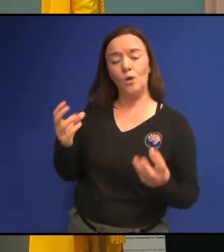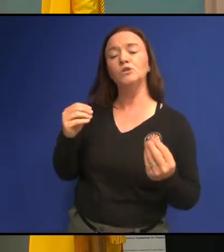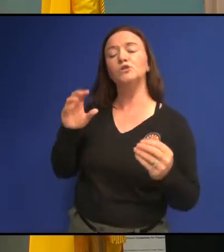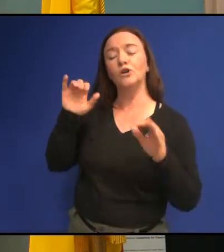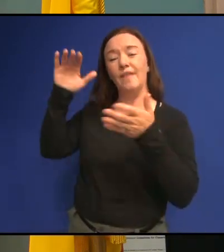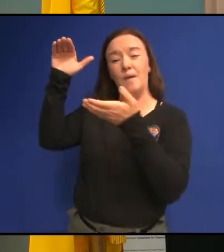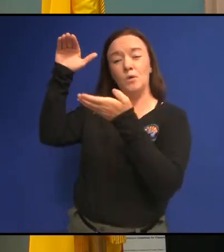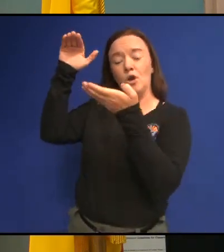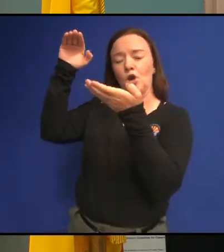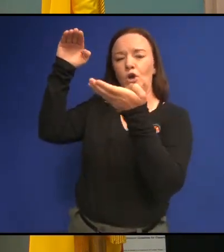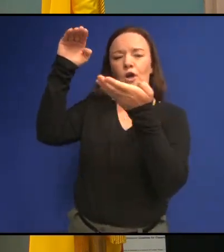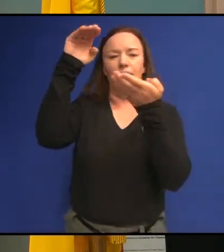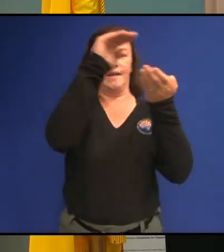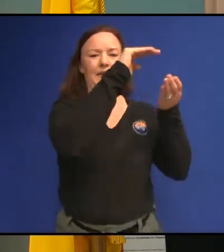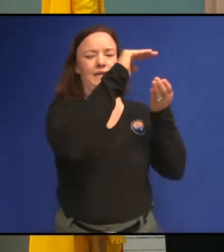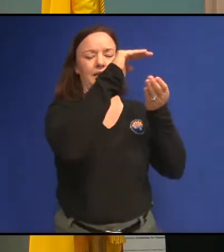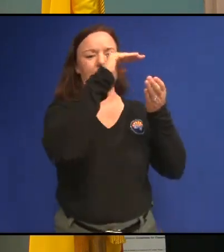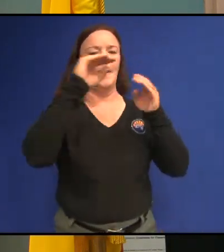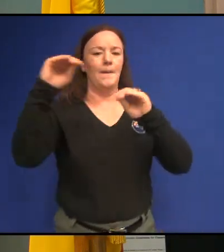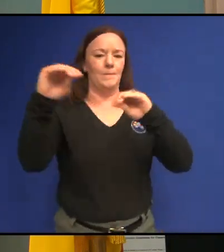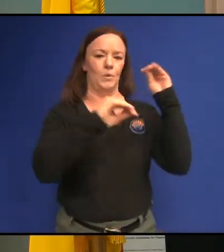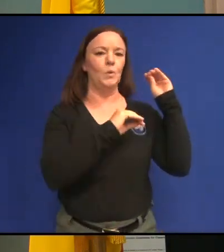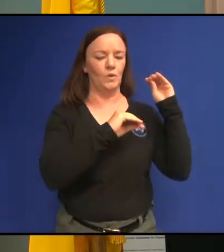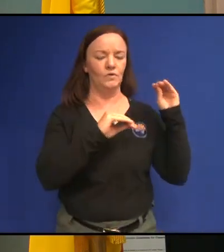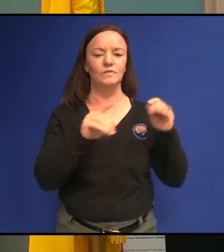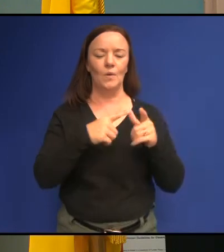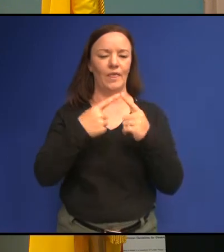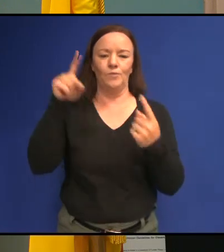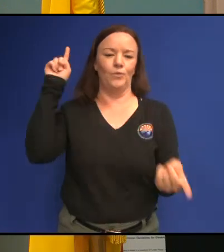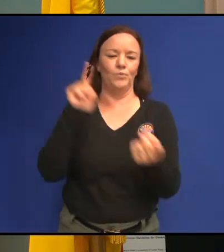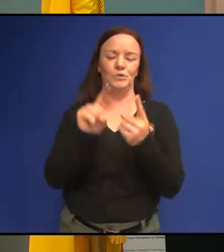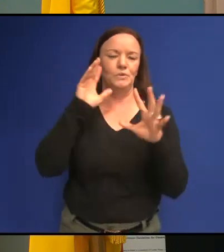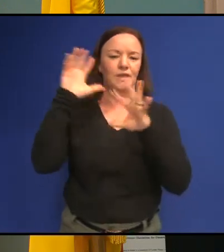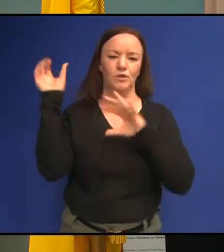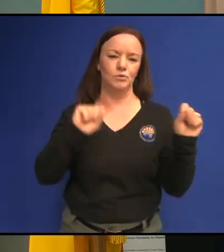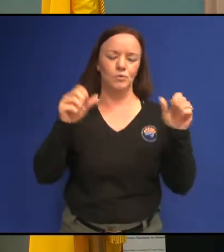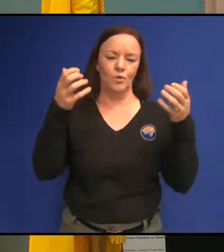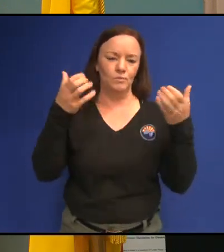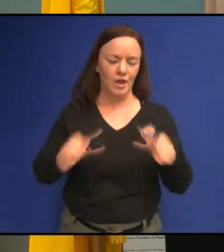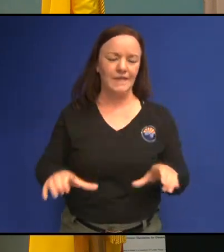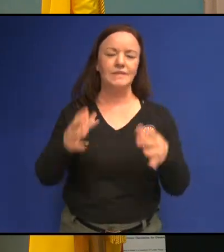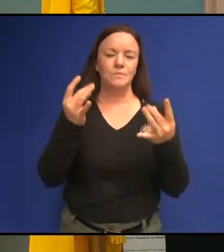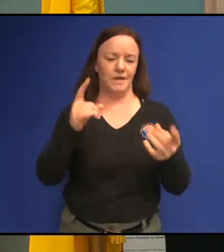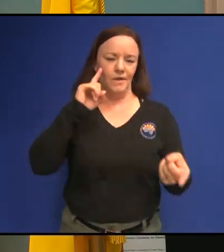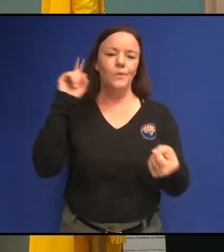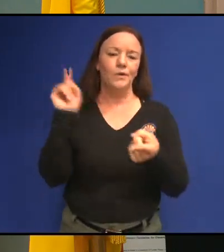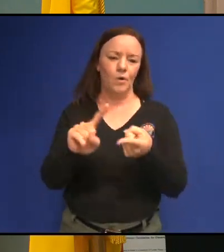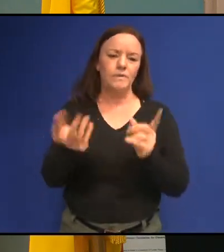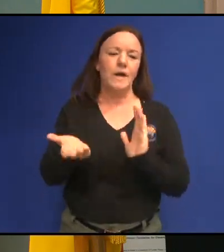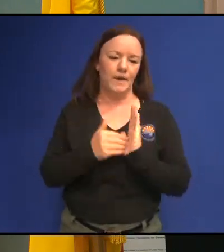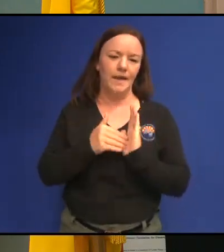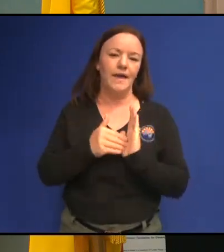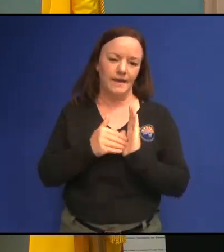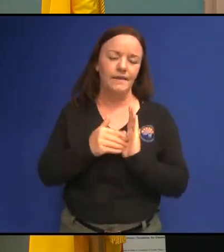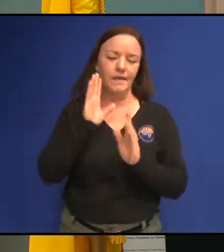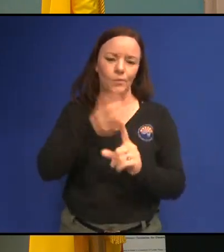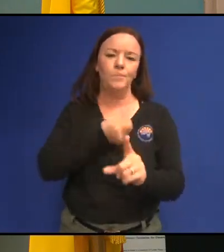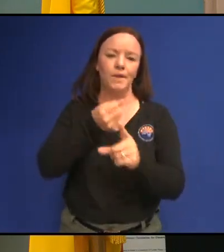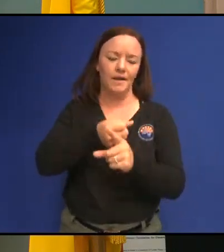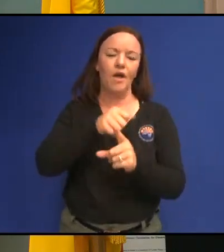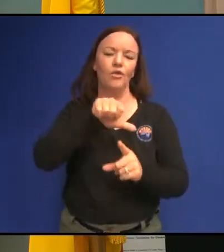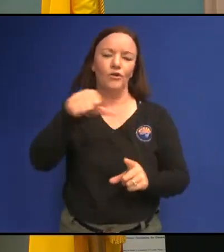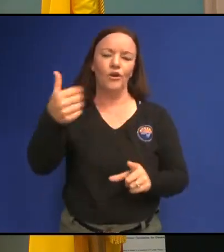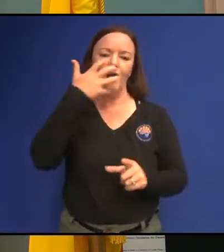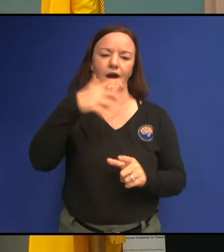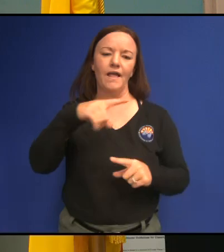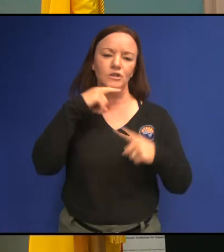region, which would not be good for thunderstorm chances, nor would it be good for relative humidity. That would bring us another hot and dry pattern, so we'll